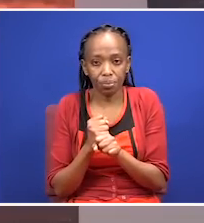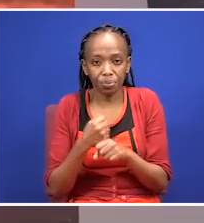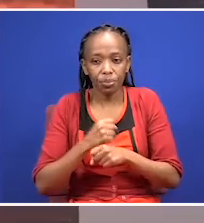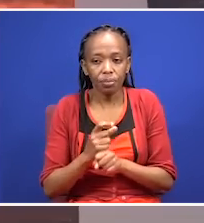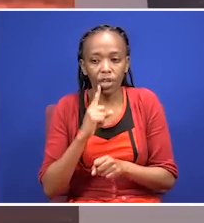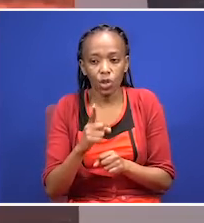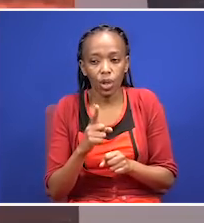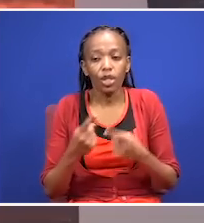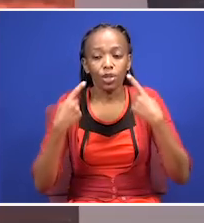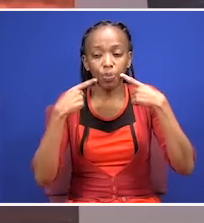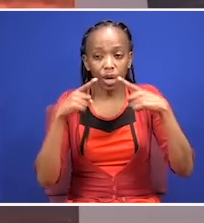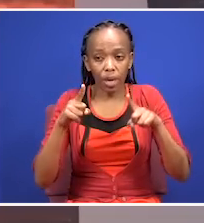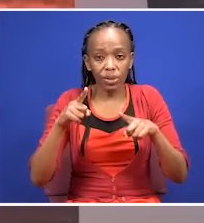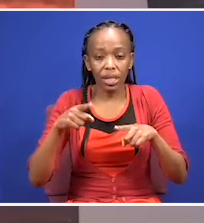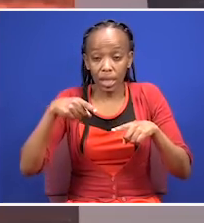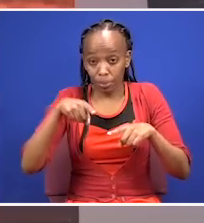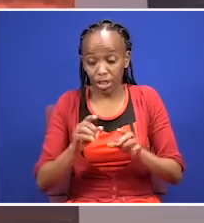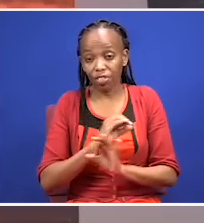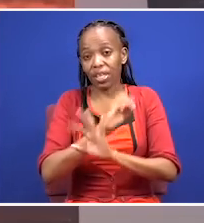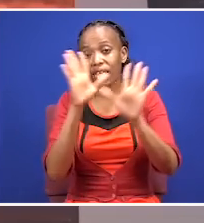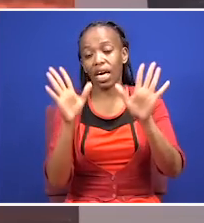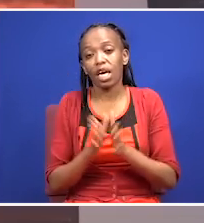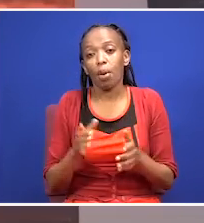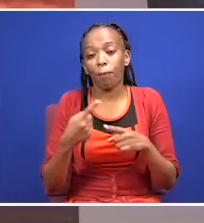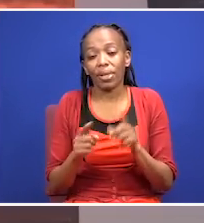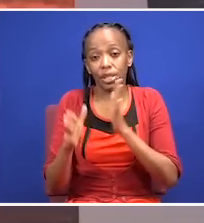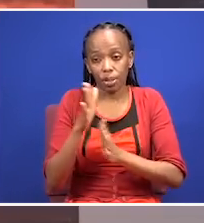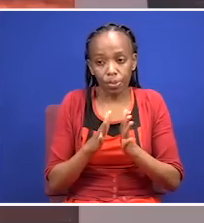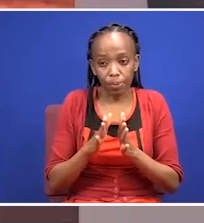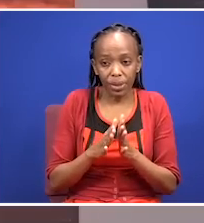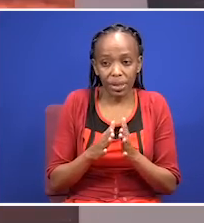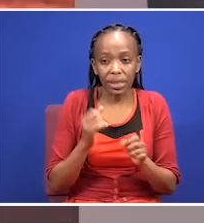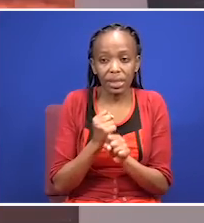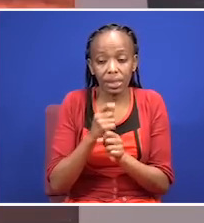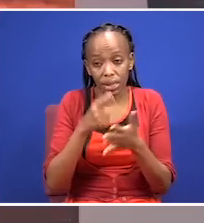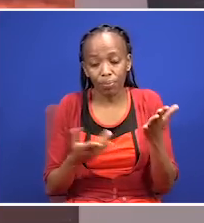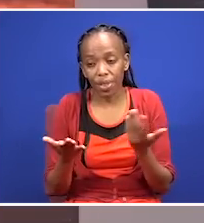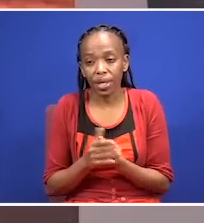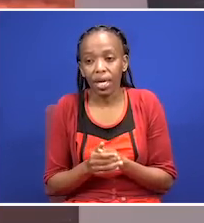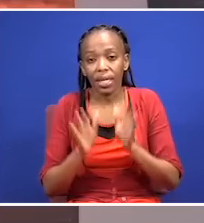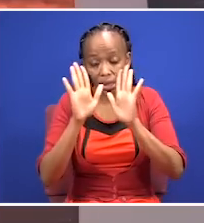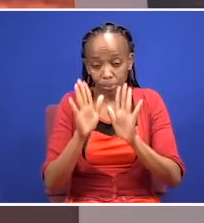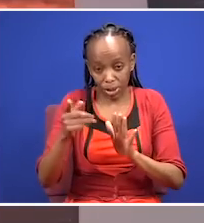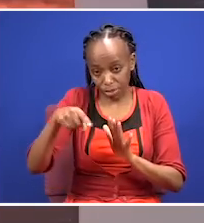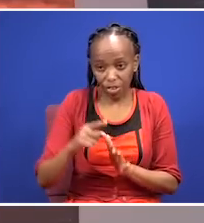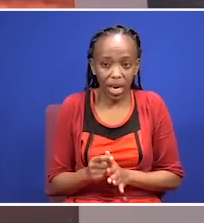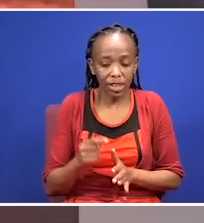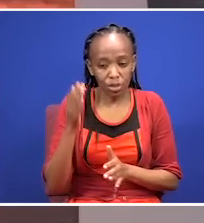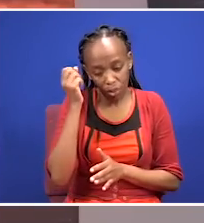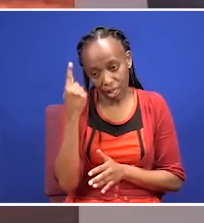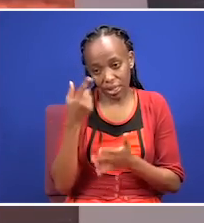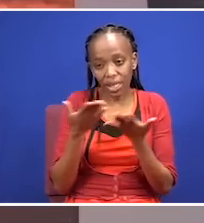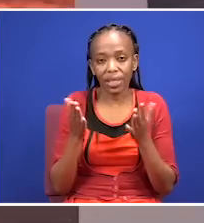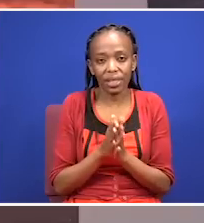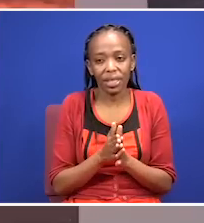made sure to pronounce himself clear on the matter but in the process quickly did something worth noting and it is important for us to take note of